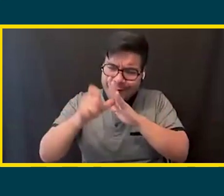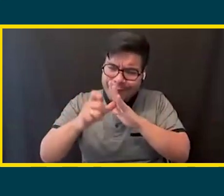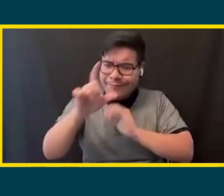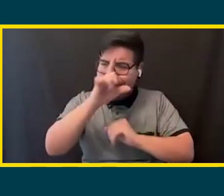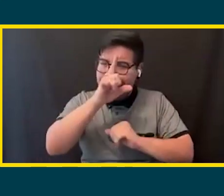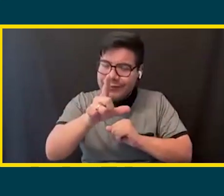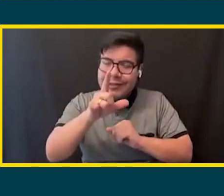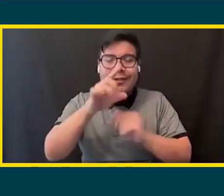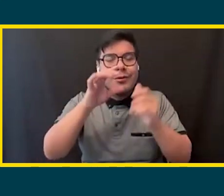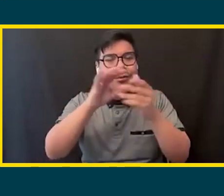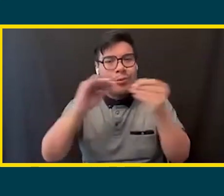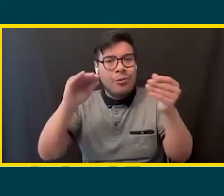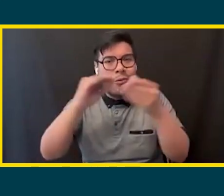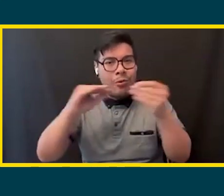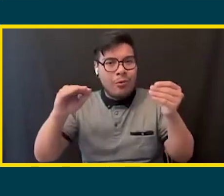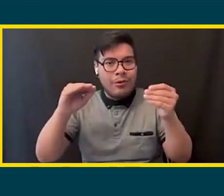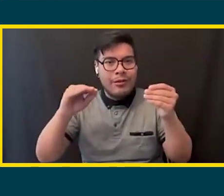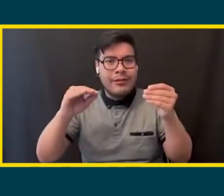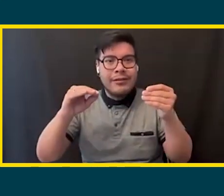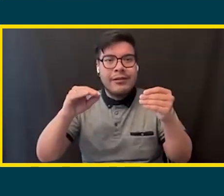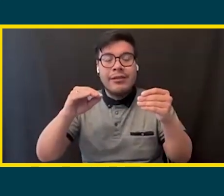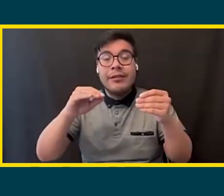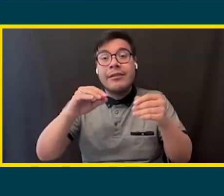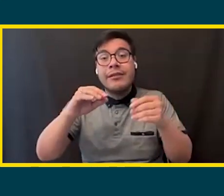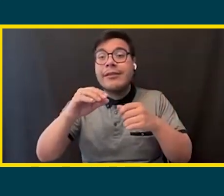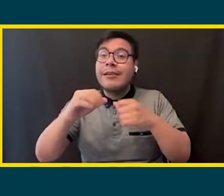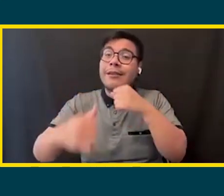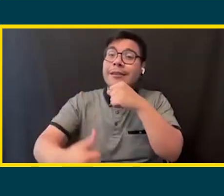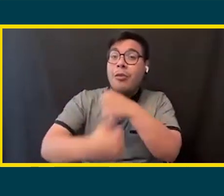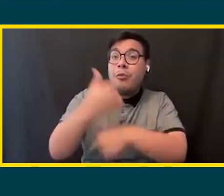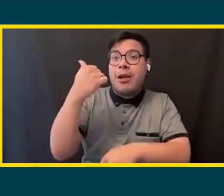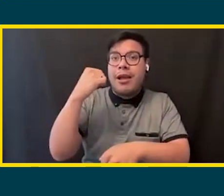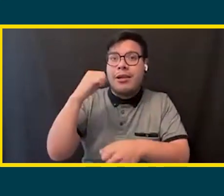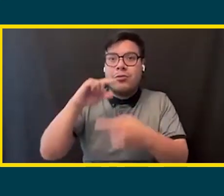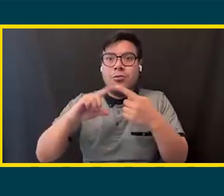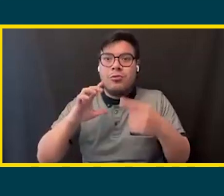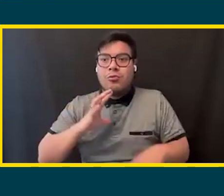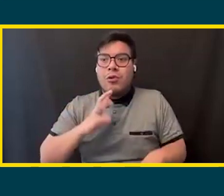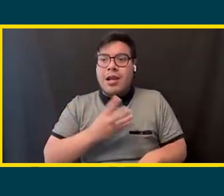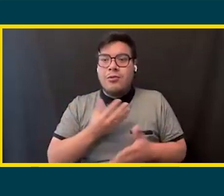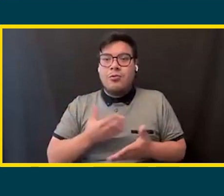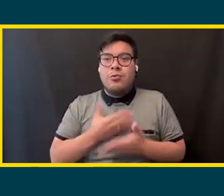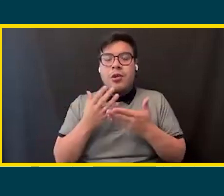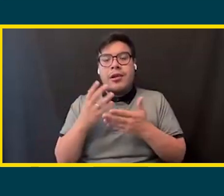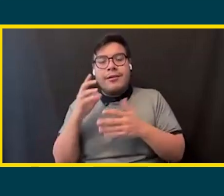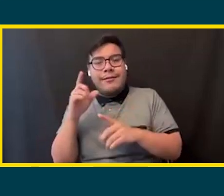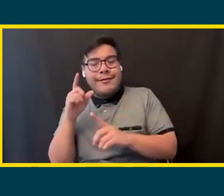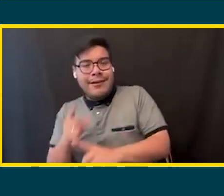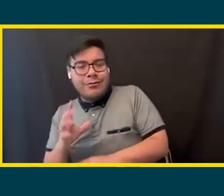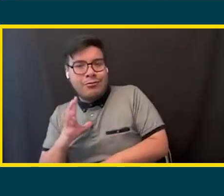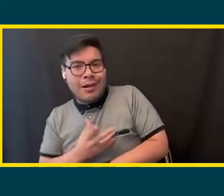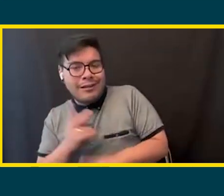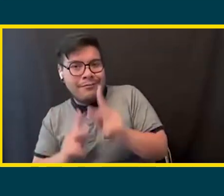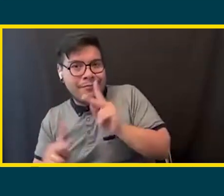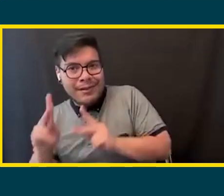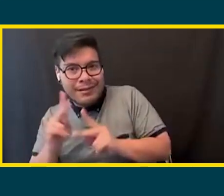that the story was not that the threat to trans joy was a problem that trans joy, or that trans people have